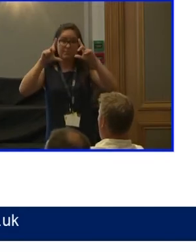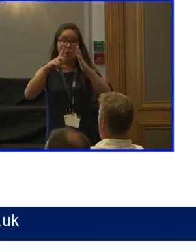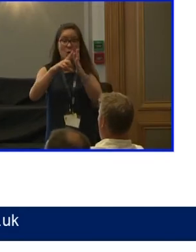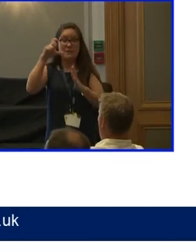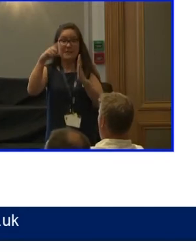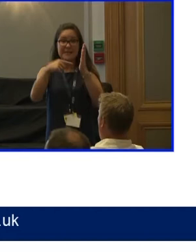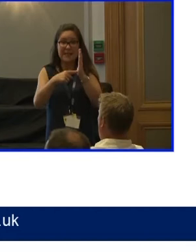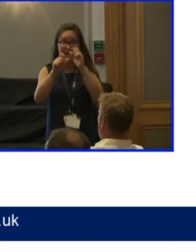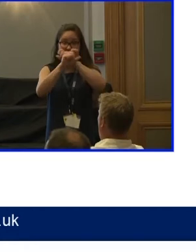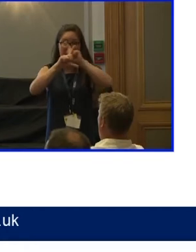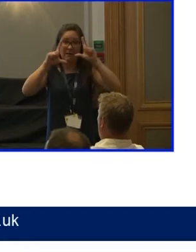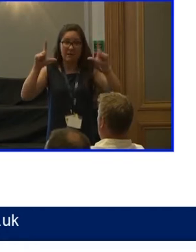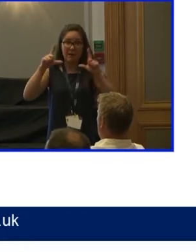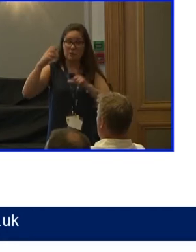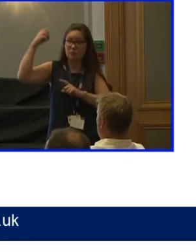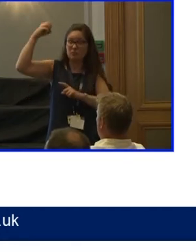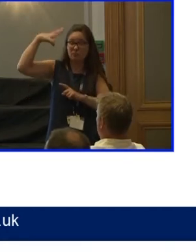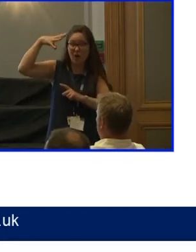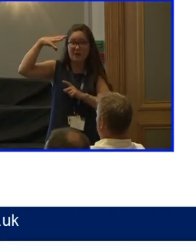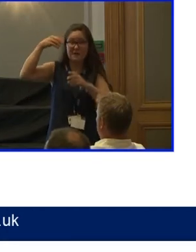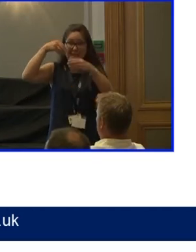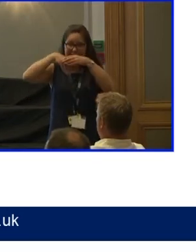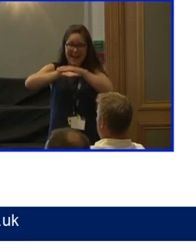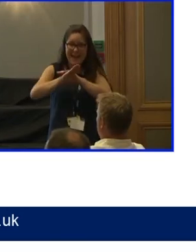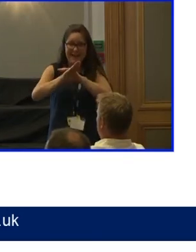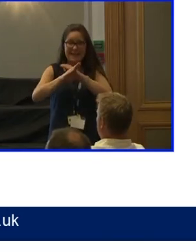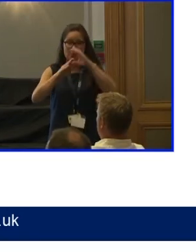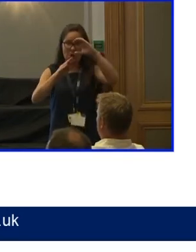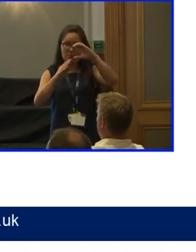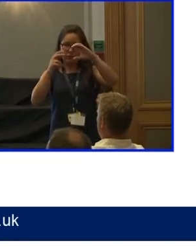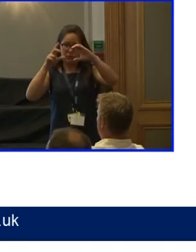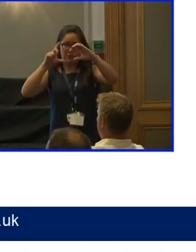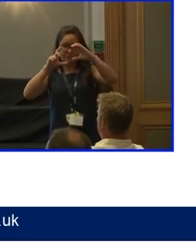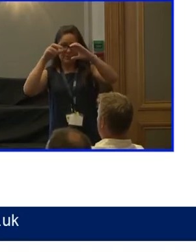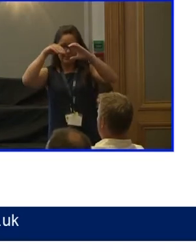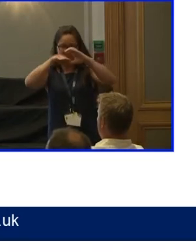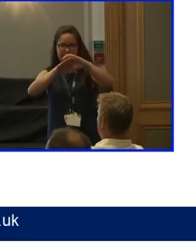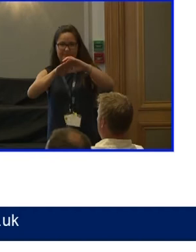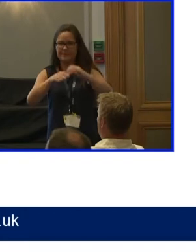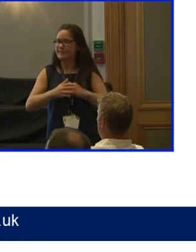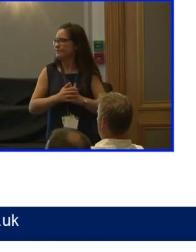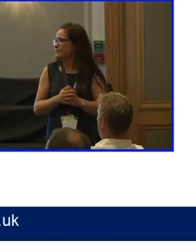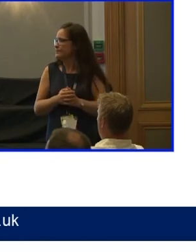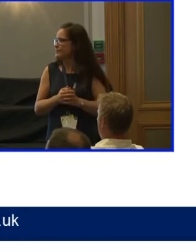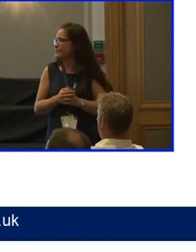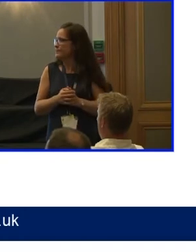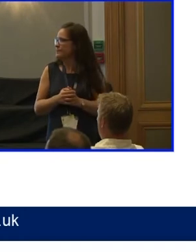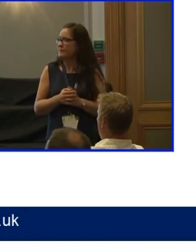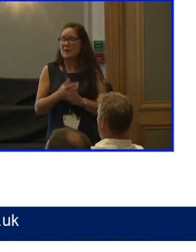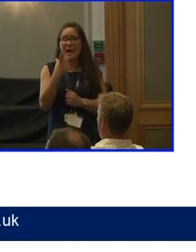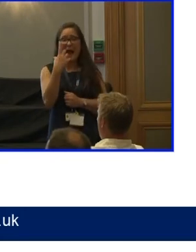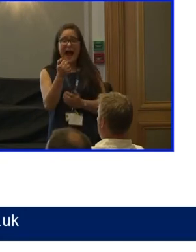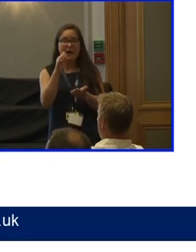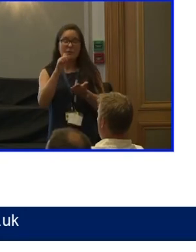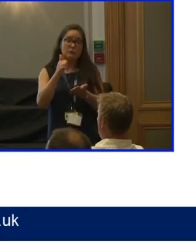fundus autofluorescence, retinal photography or high resolution retinal imaging, and in some instances, electrophysiology. Patient-reported outcome measures may